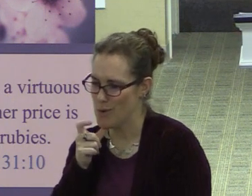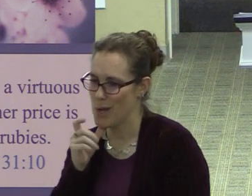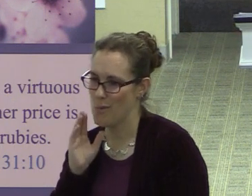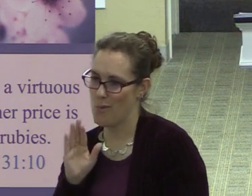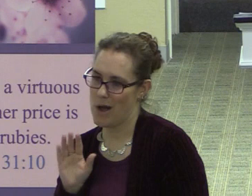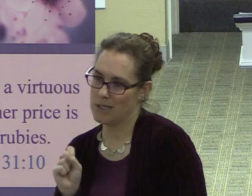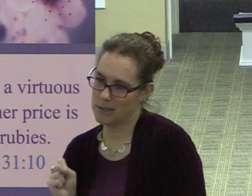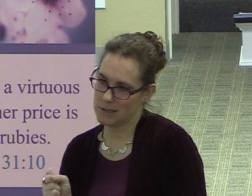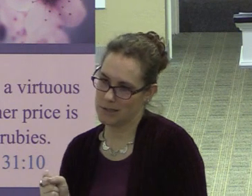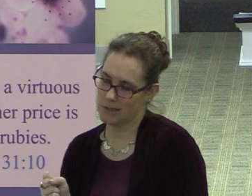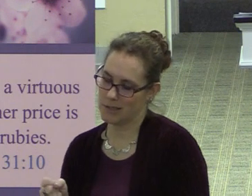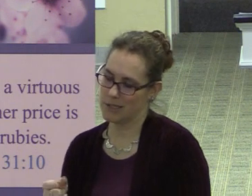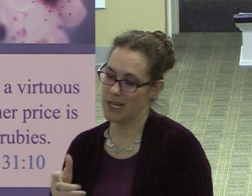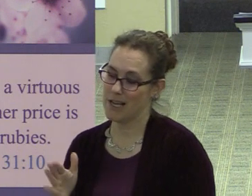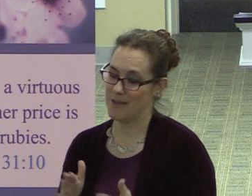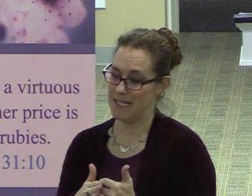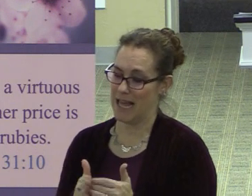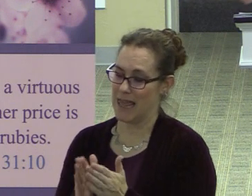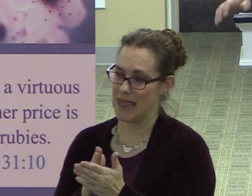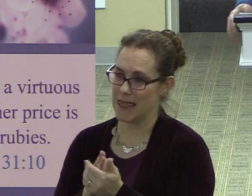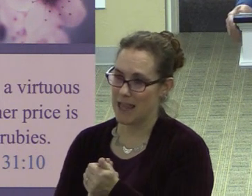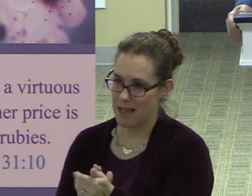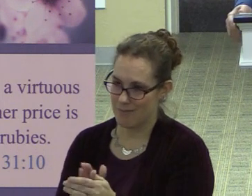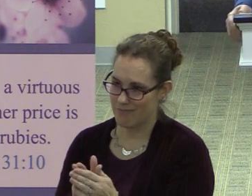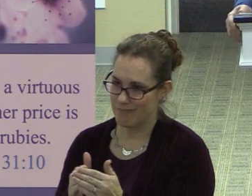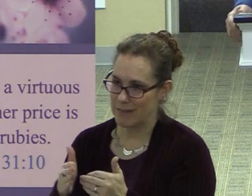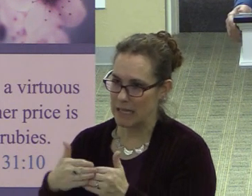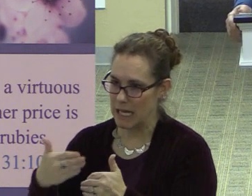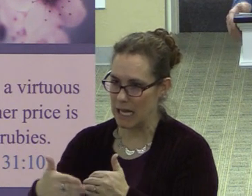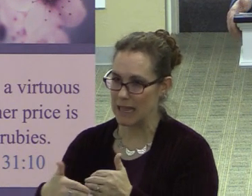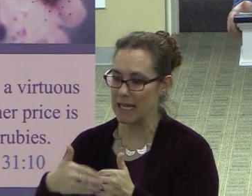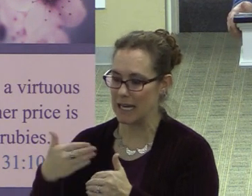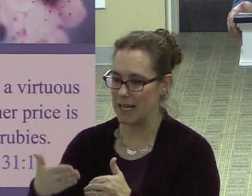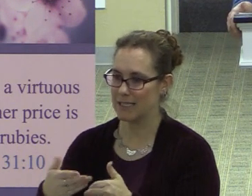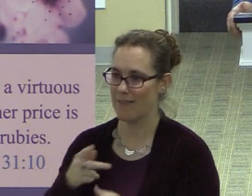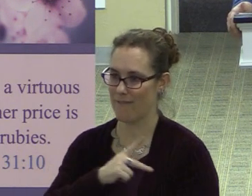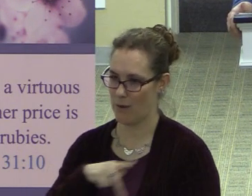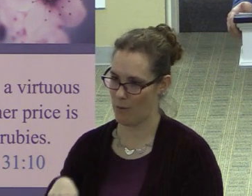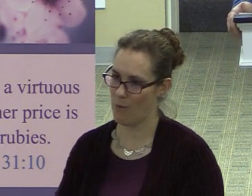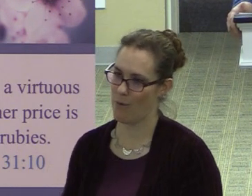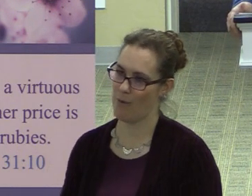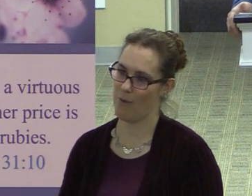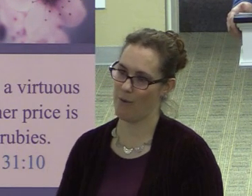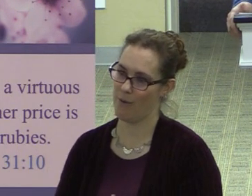guy that's in line to be the next Pharaoh. He'd be next.